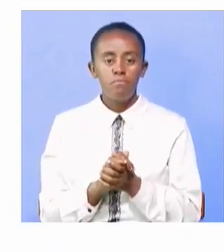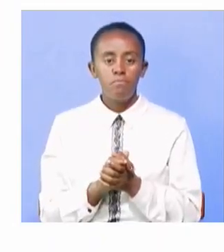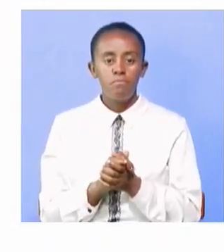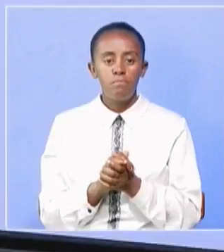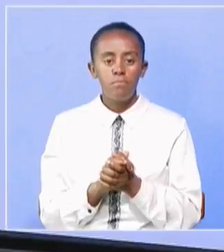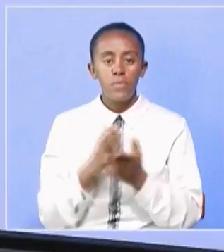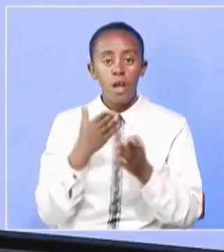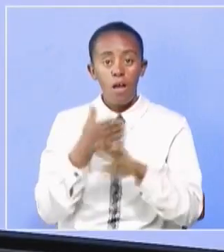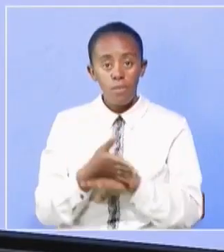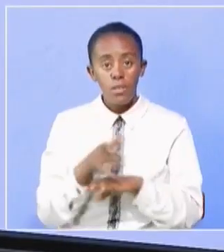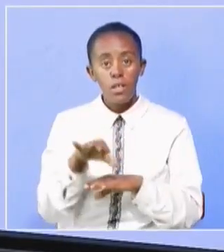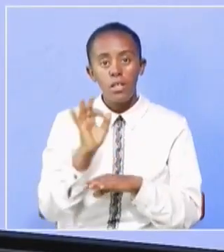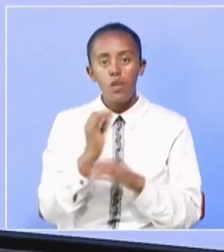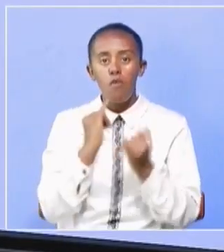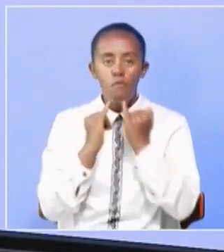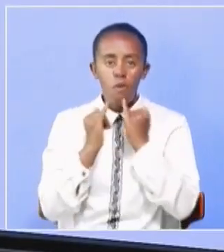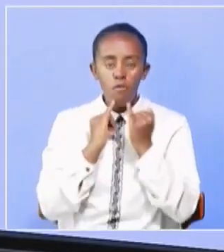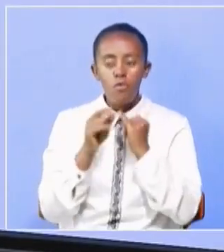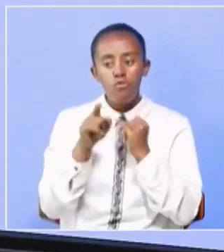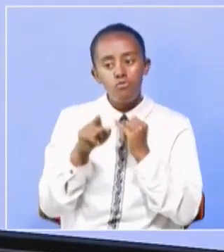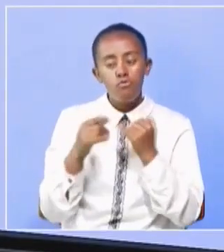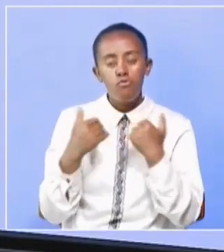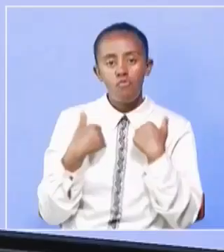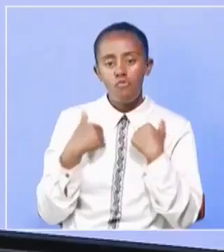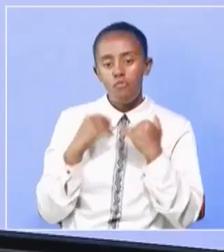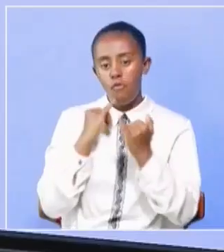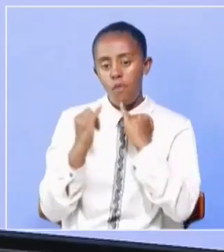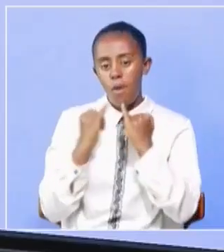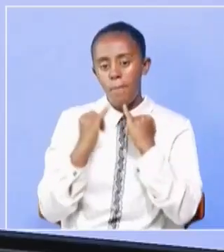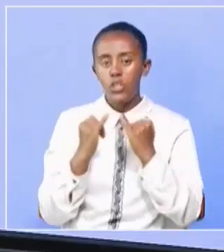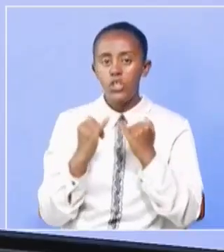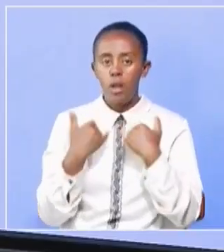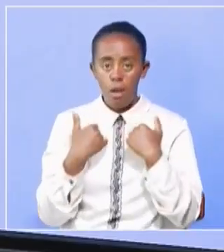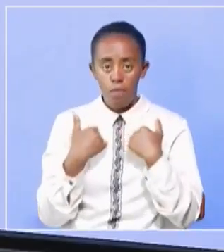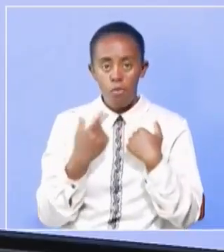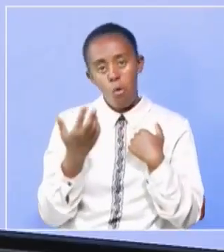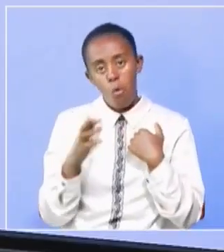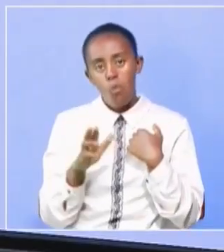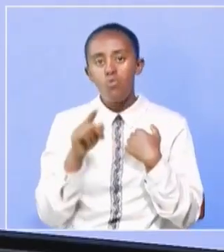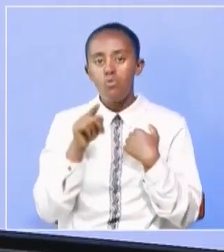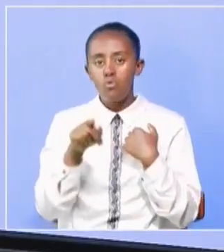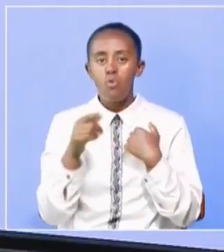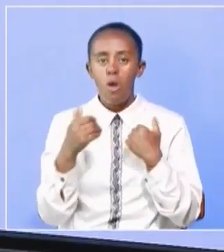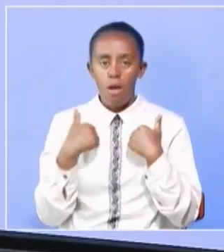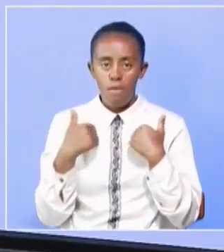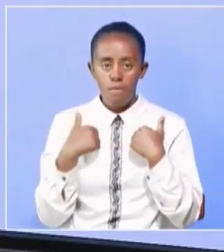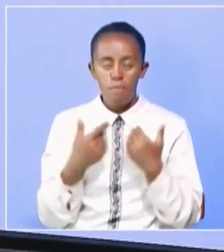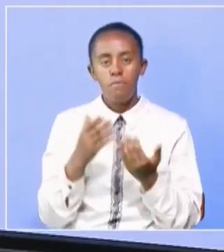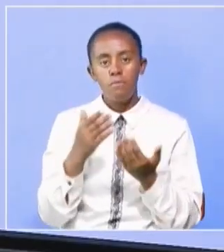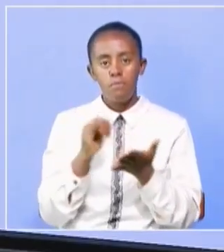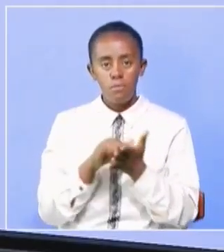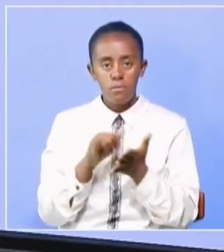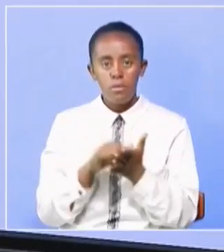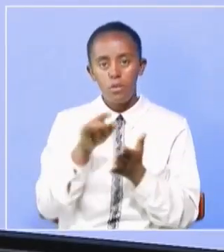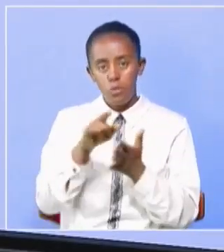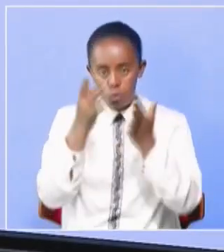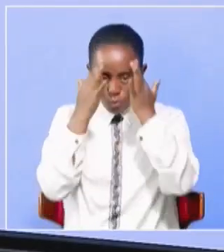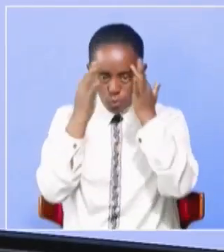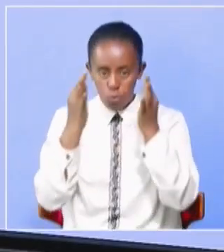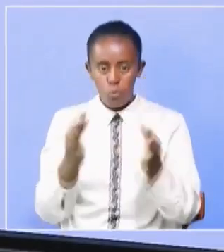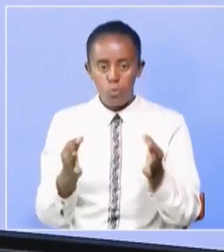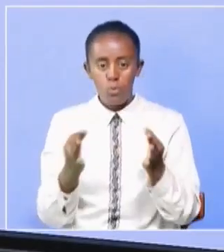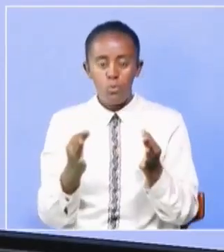After getting an information. So you have an information, or you have thought about that, and then you determine